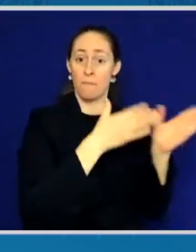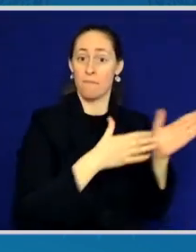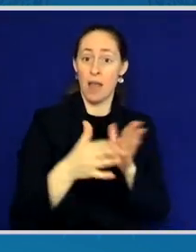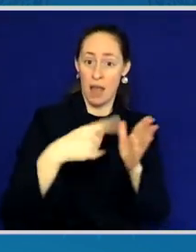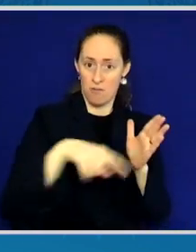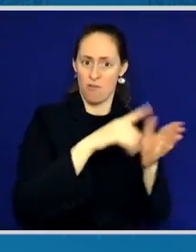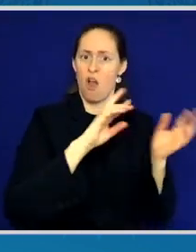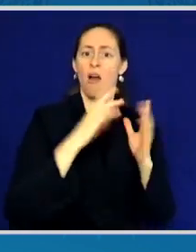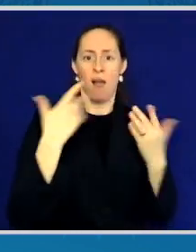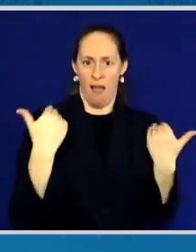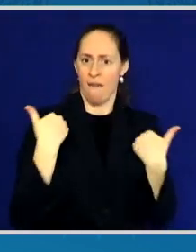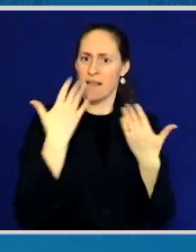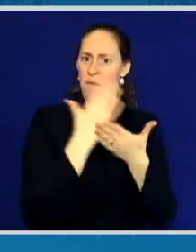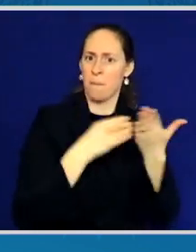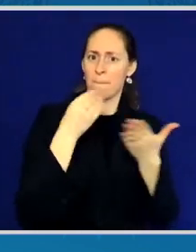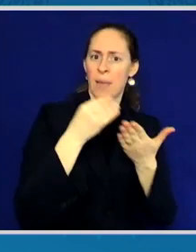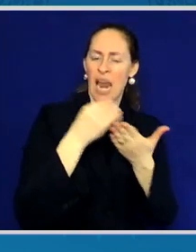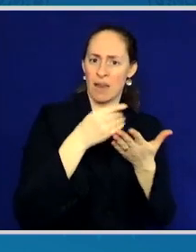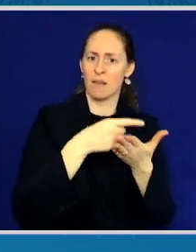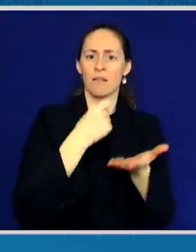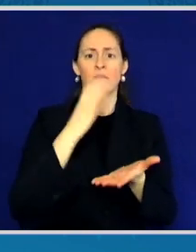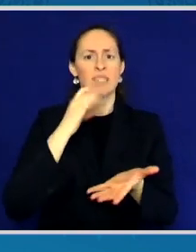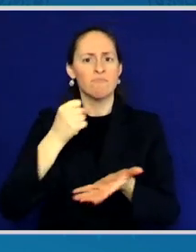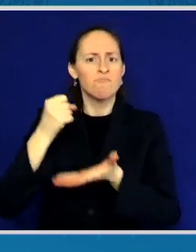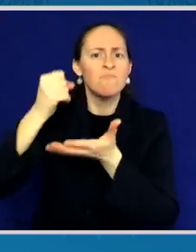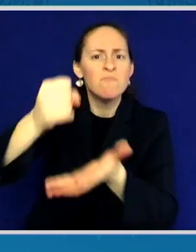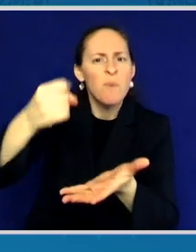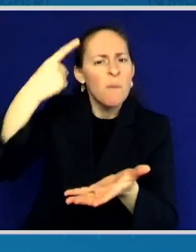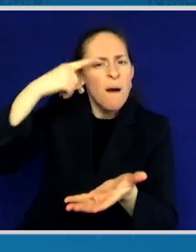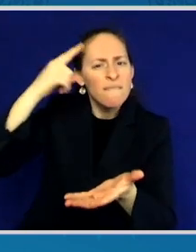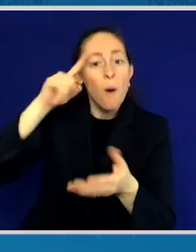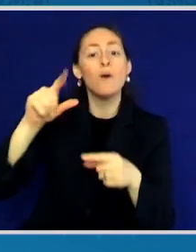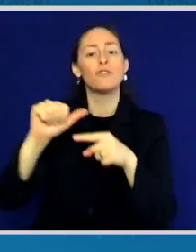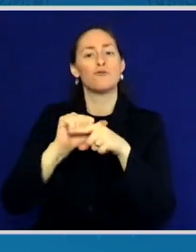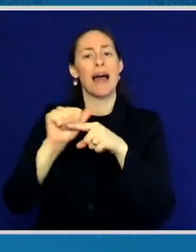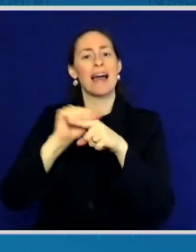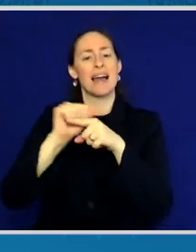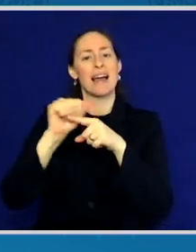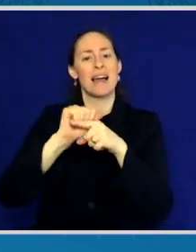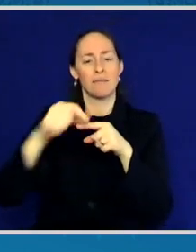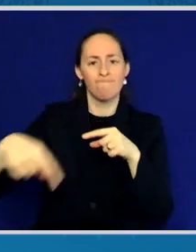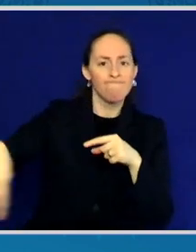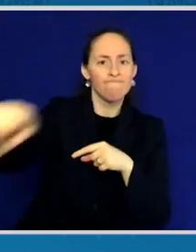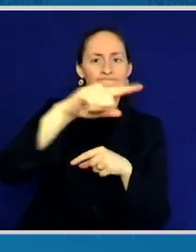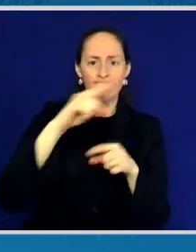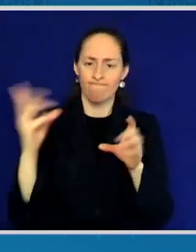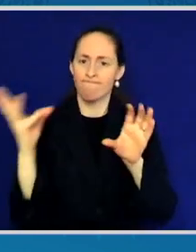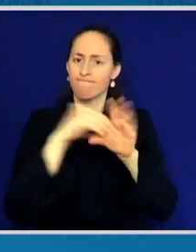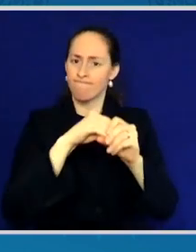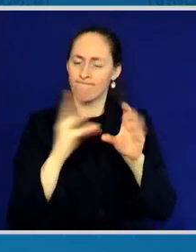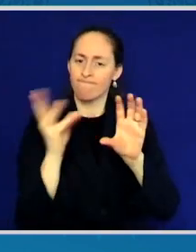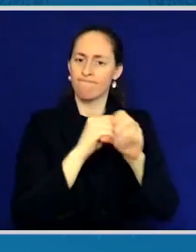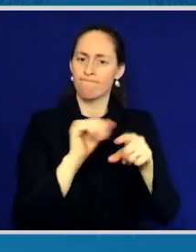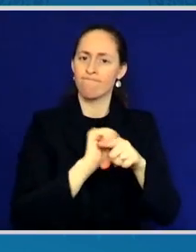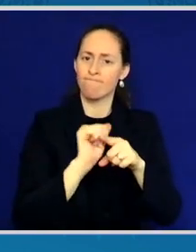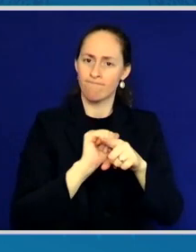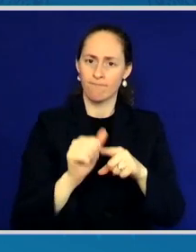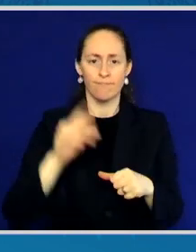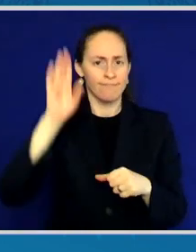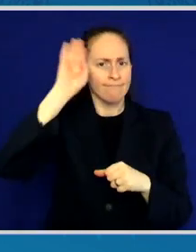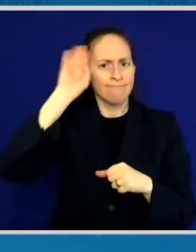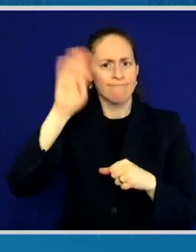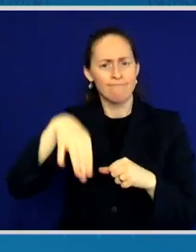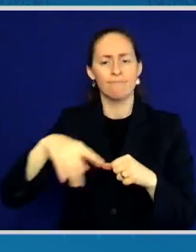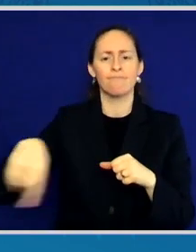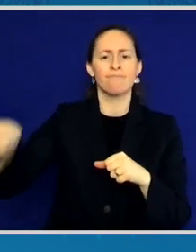substantial money set aside for training. And knowing that organized labor usually has